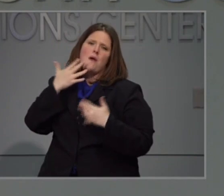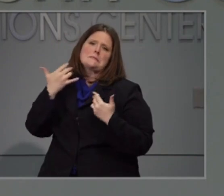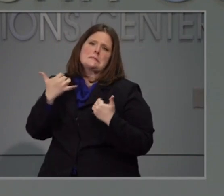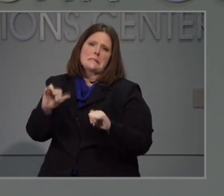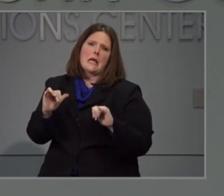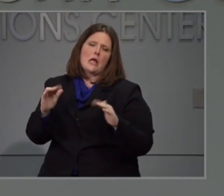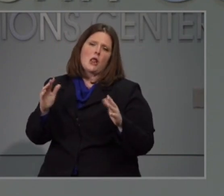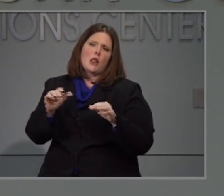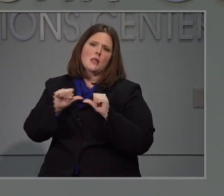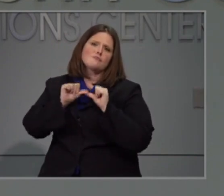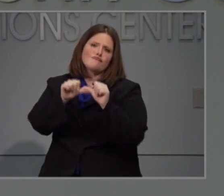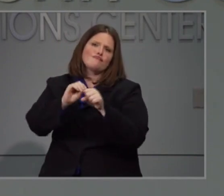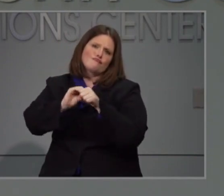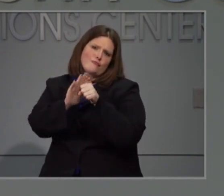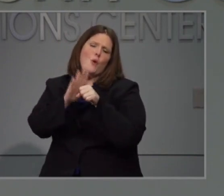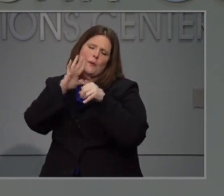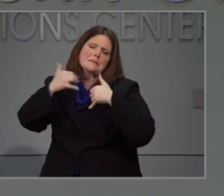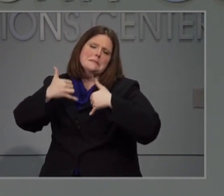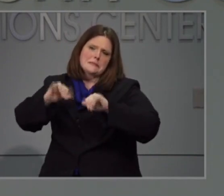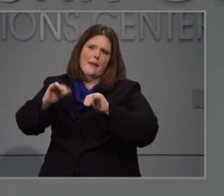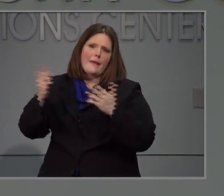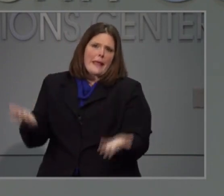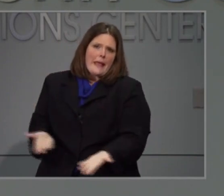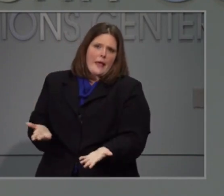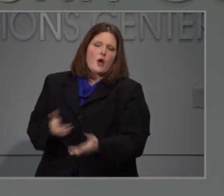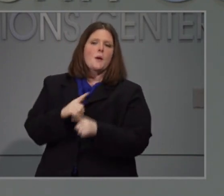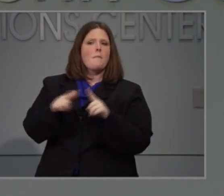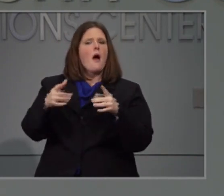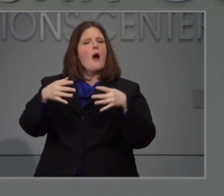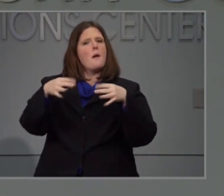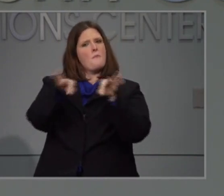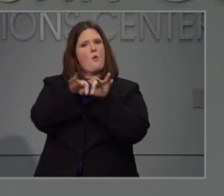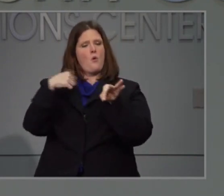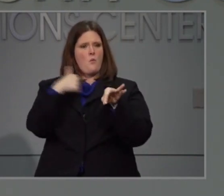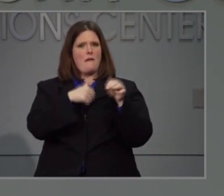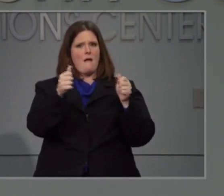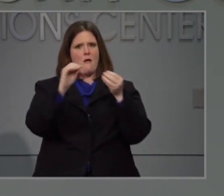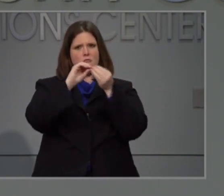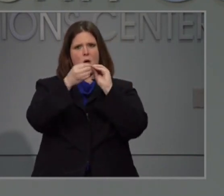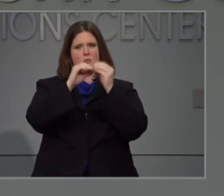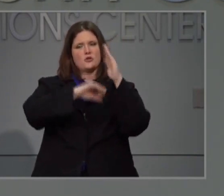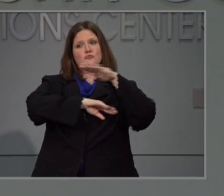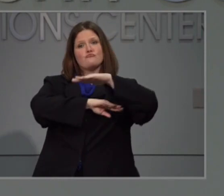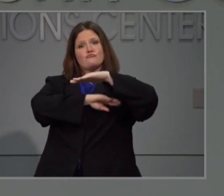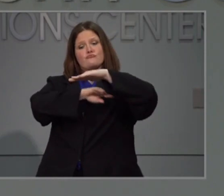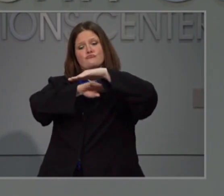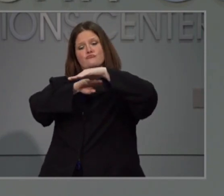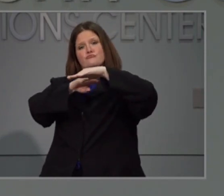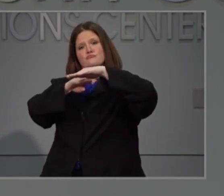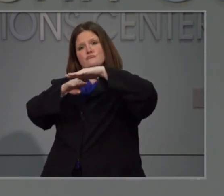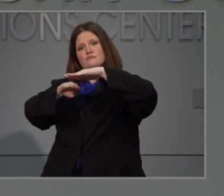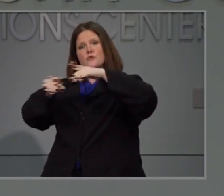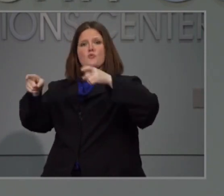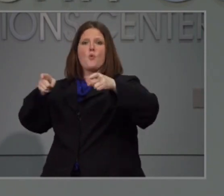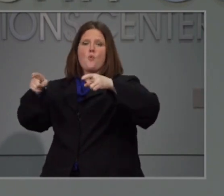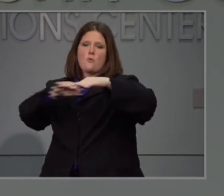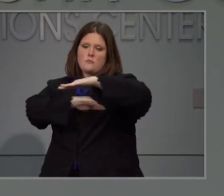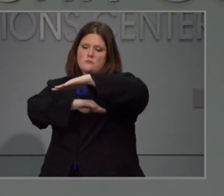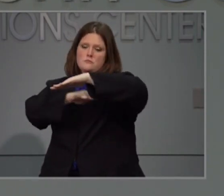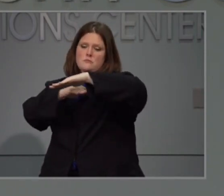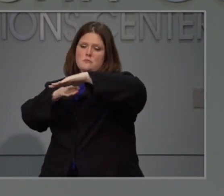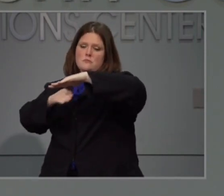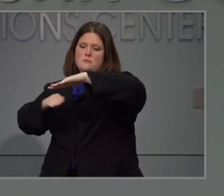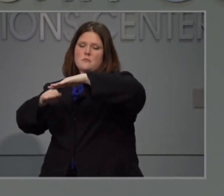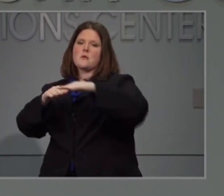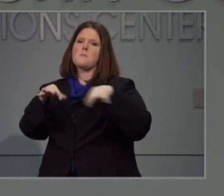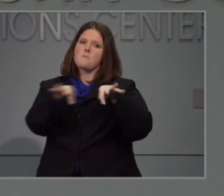we will have flattened the curve and will have instituted safety measures, social distancing, sanitizing, to make our schools